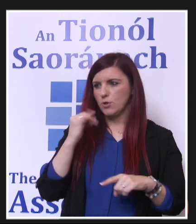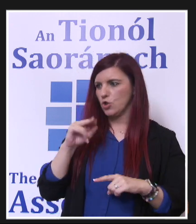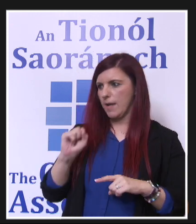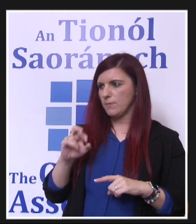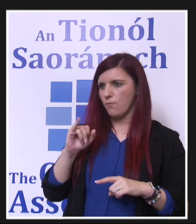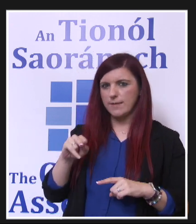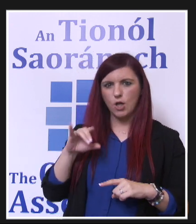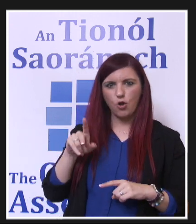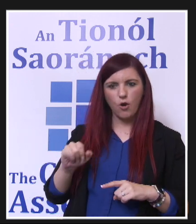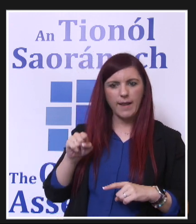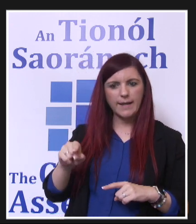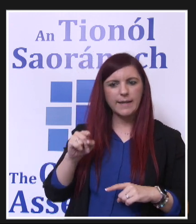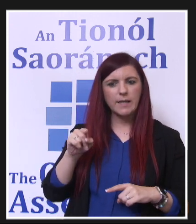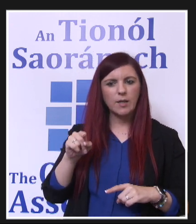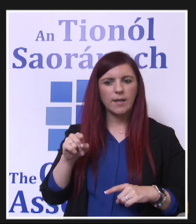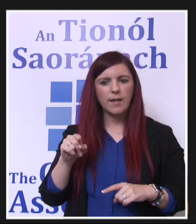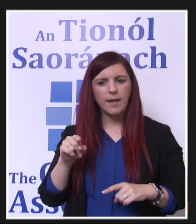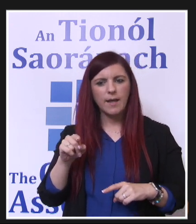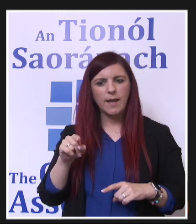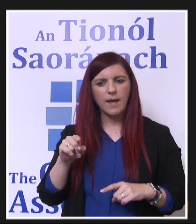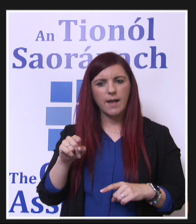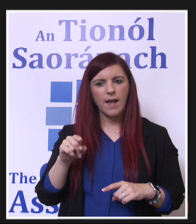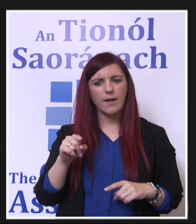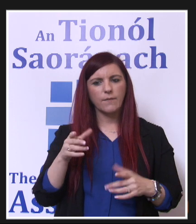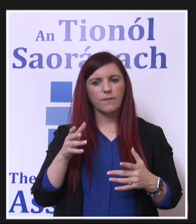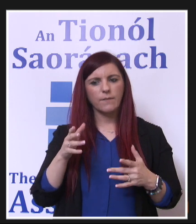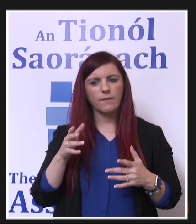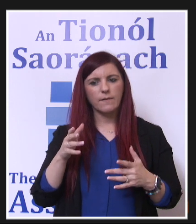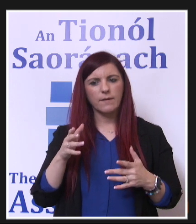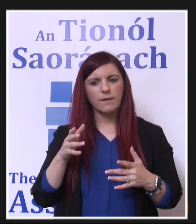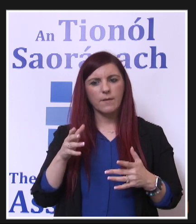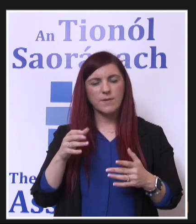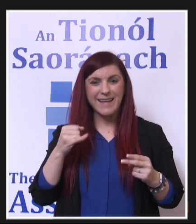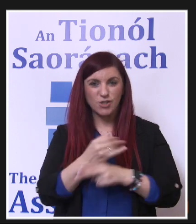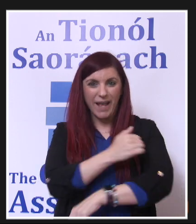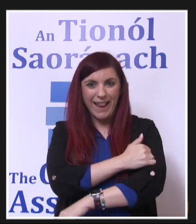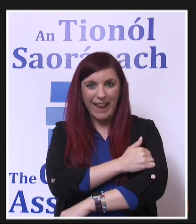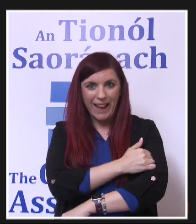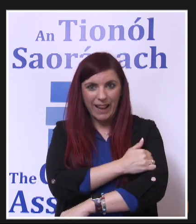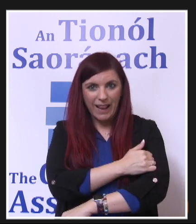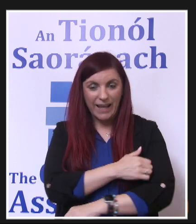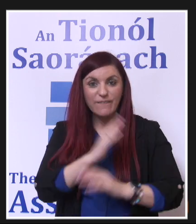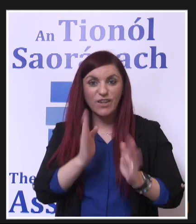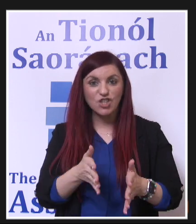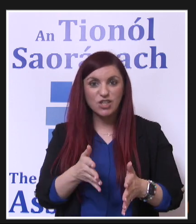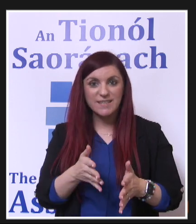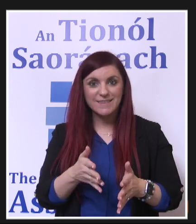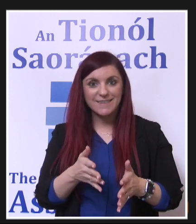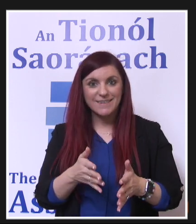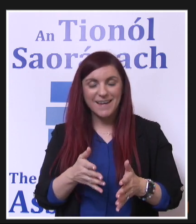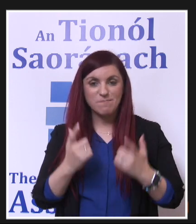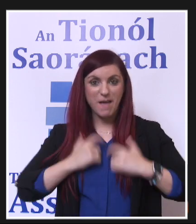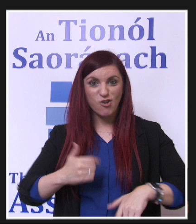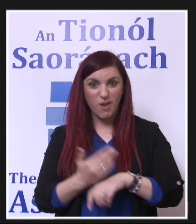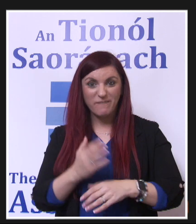had done a stint of his term at the federal penitentiary in Danbury. So that's probably a good reason not to re-elect